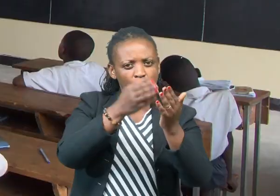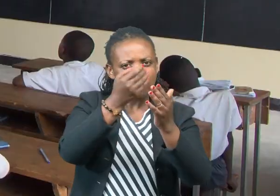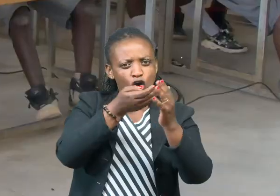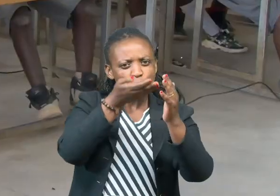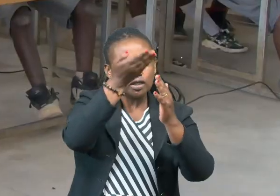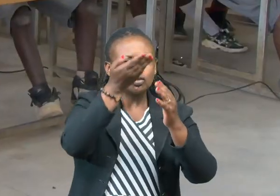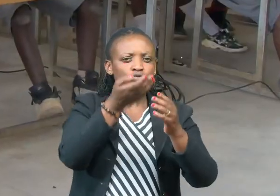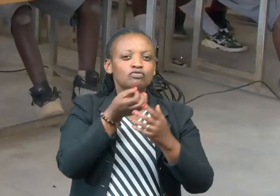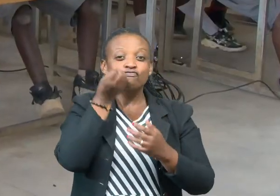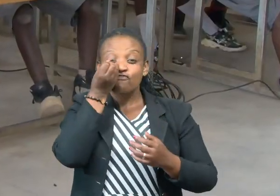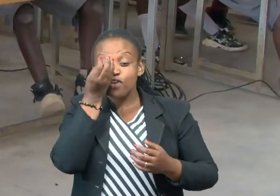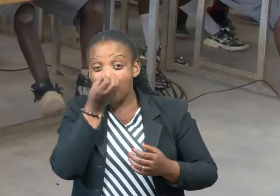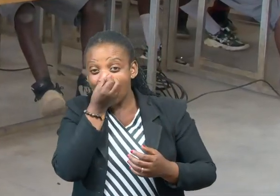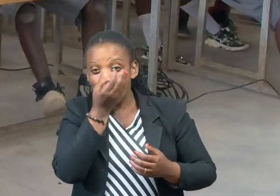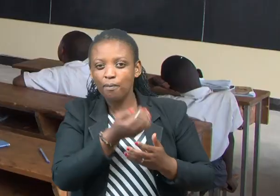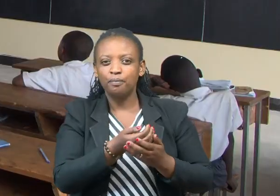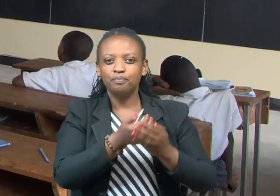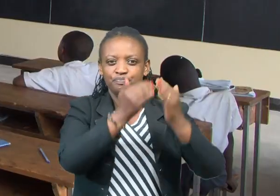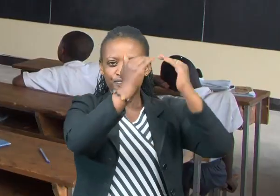top? Flower,